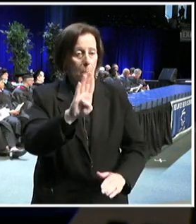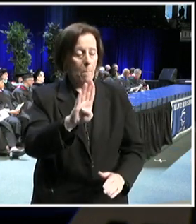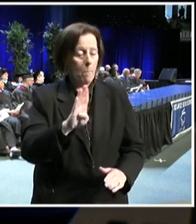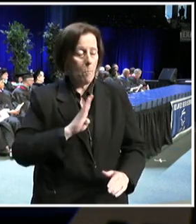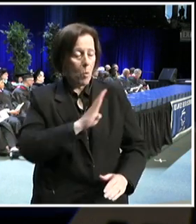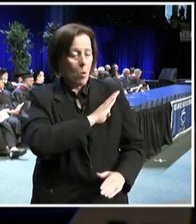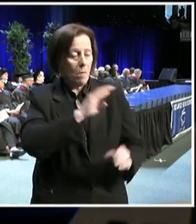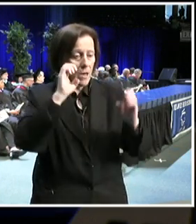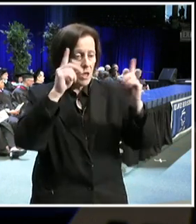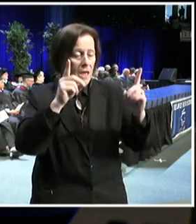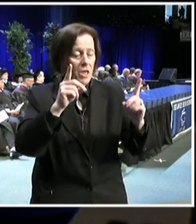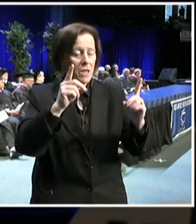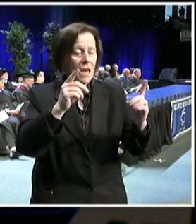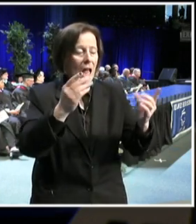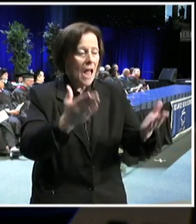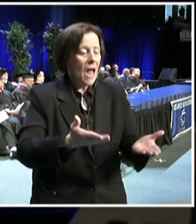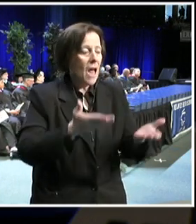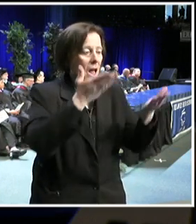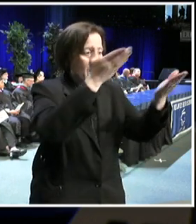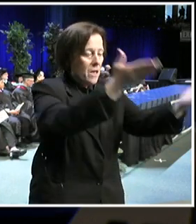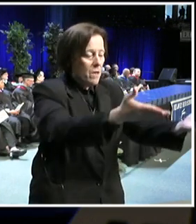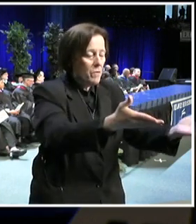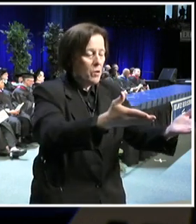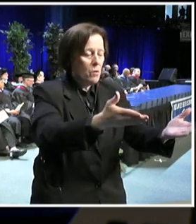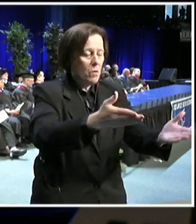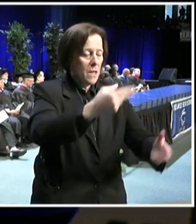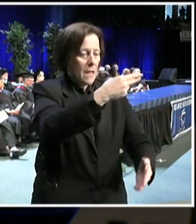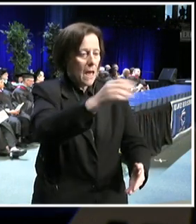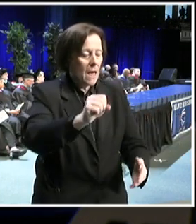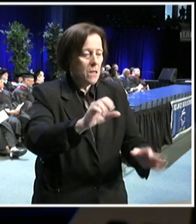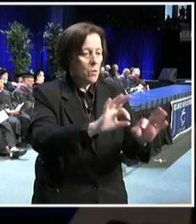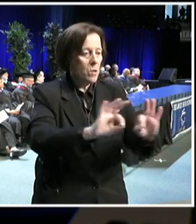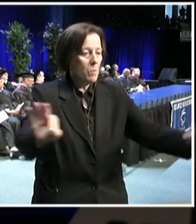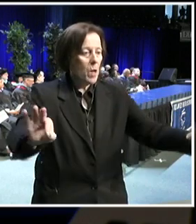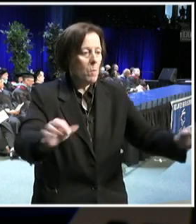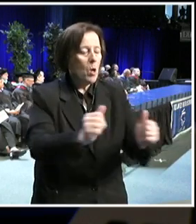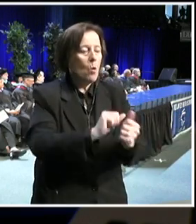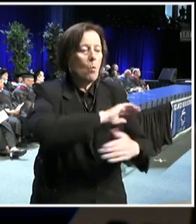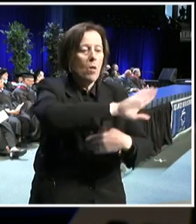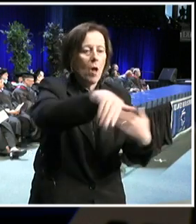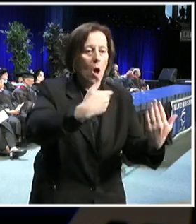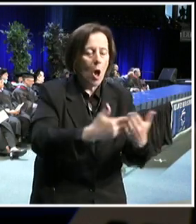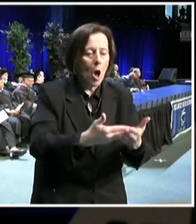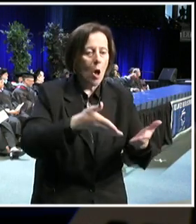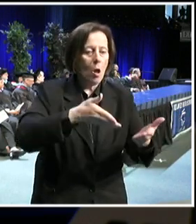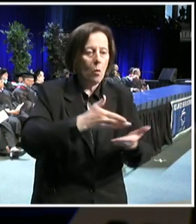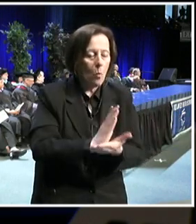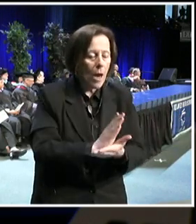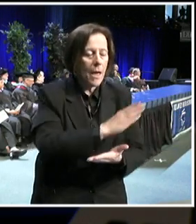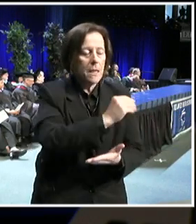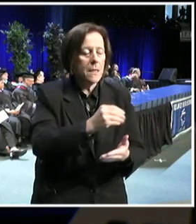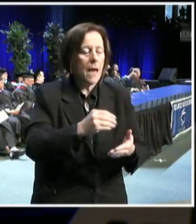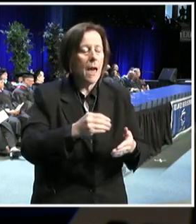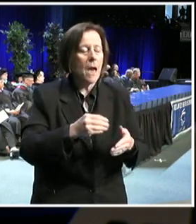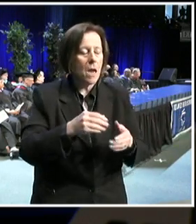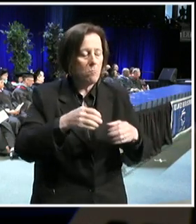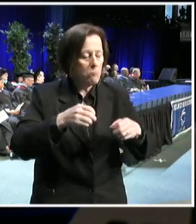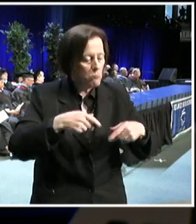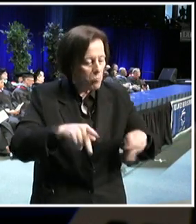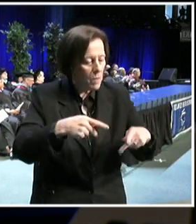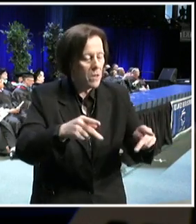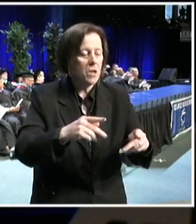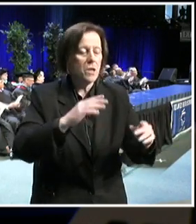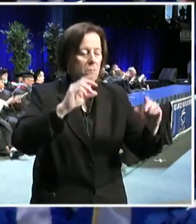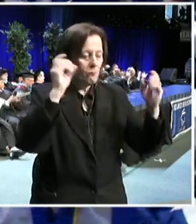Education, I hereby confer upon you this high school diploma with all of its rights and privileges.